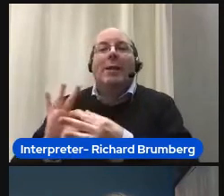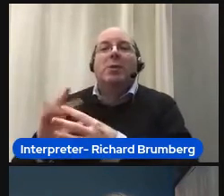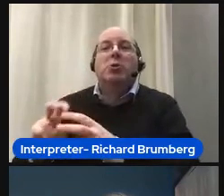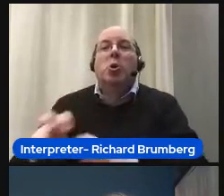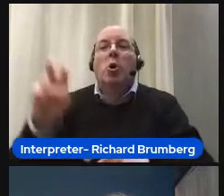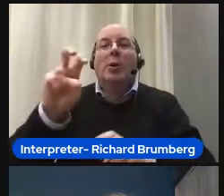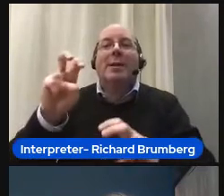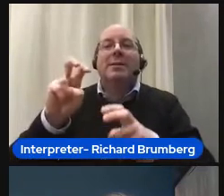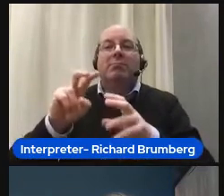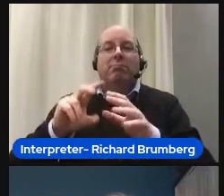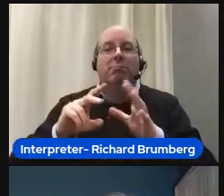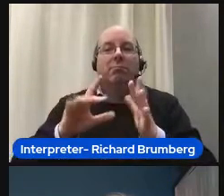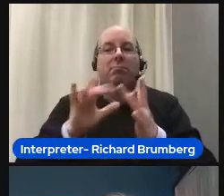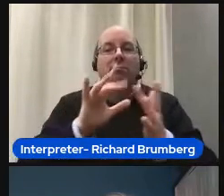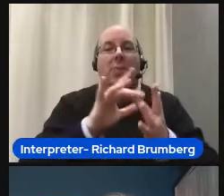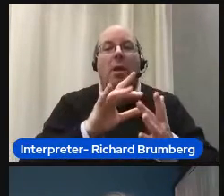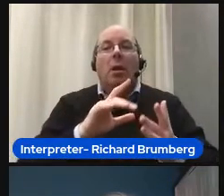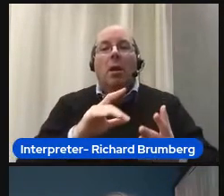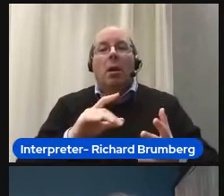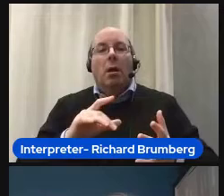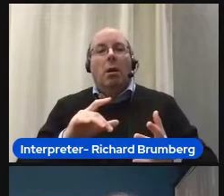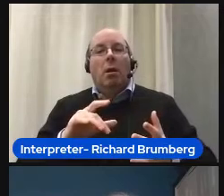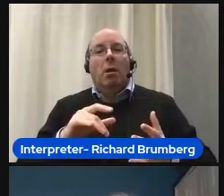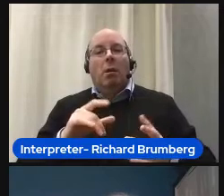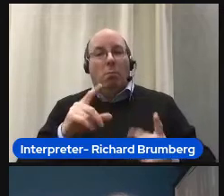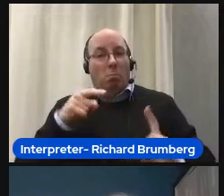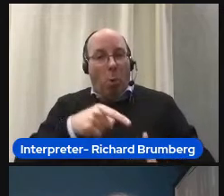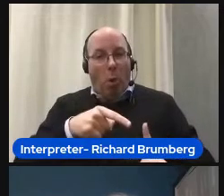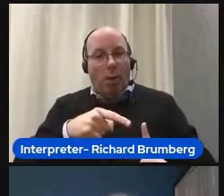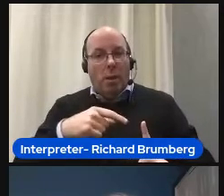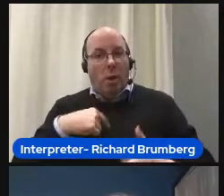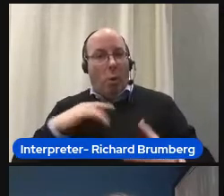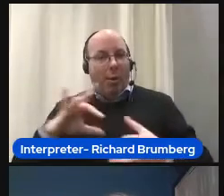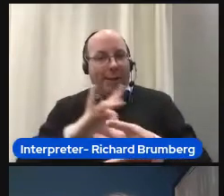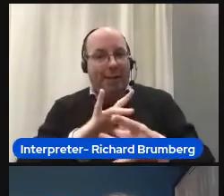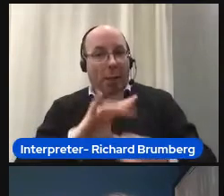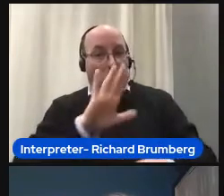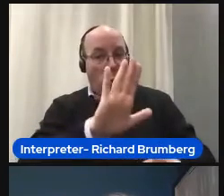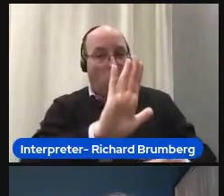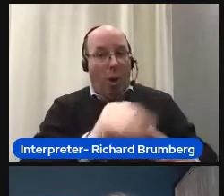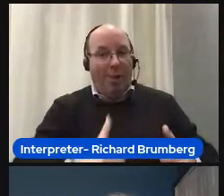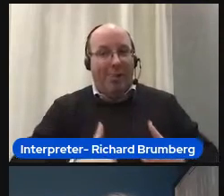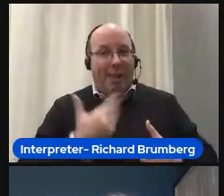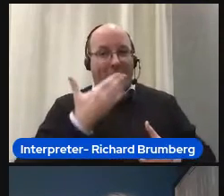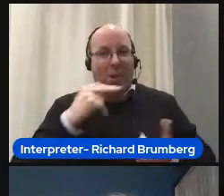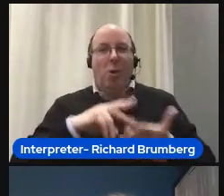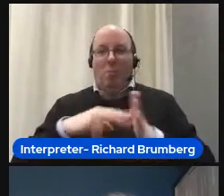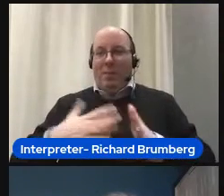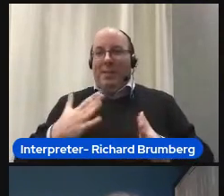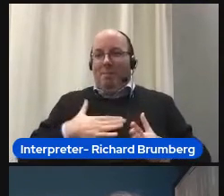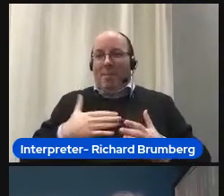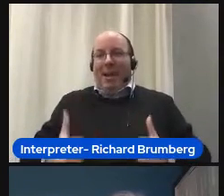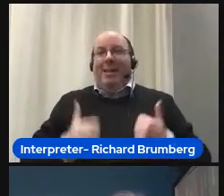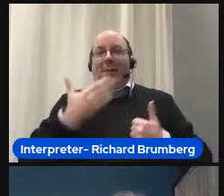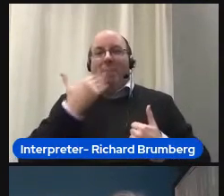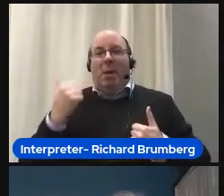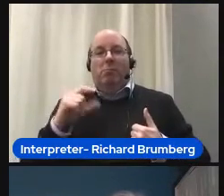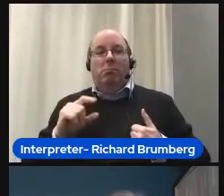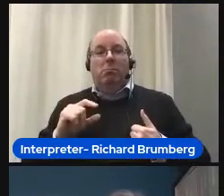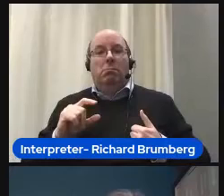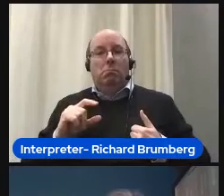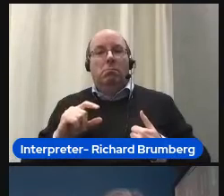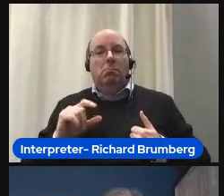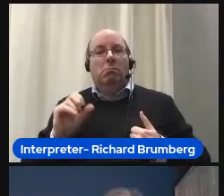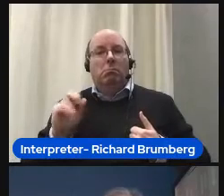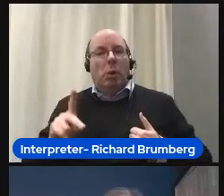connected and that my life is better when your life is better. So Billy, I want to stay with you for a moment.